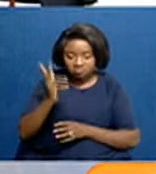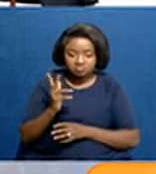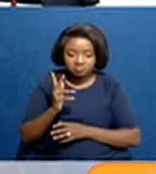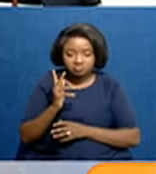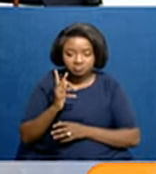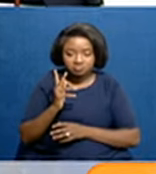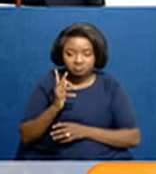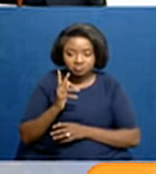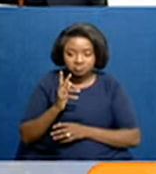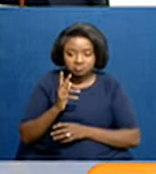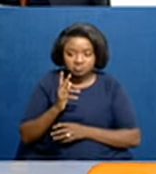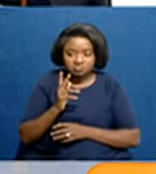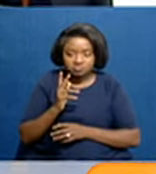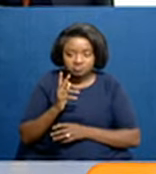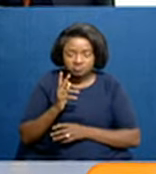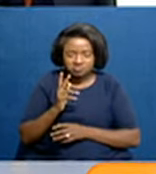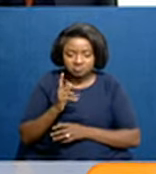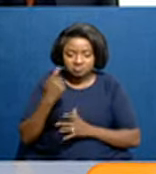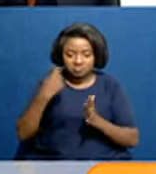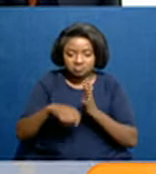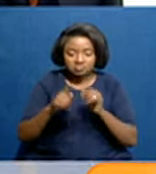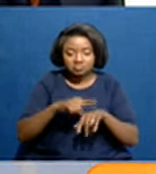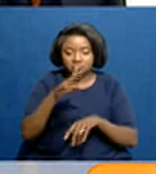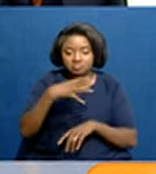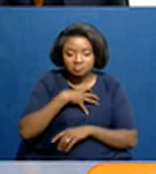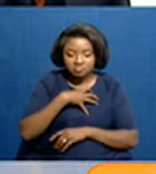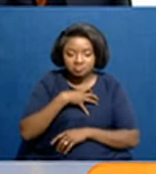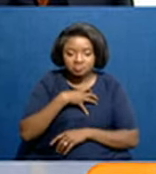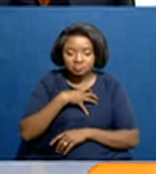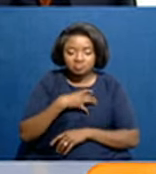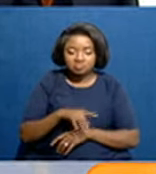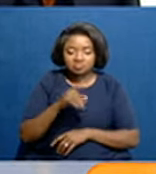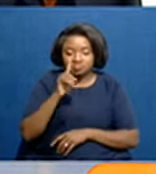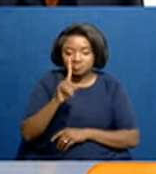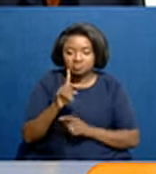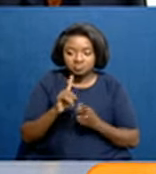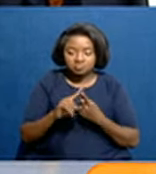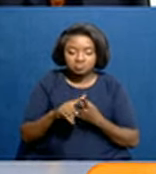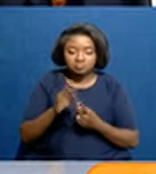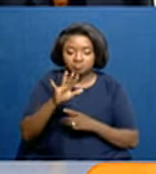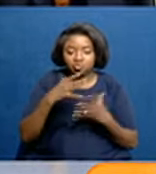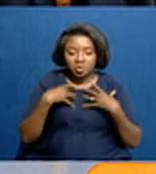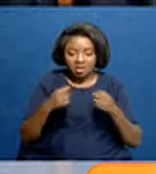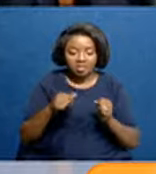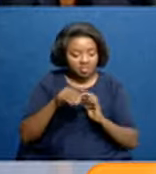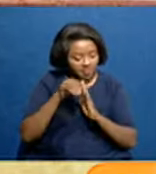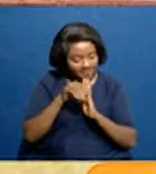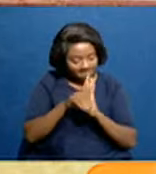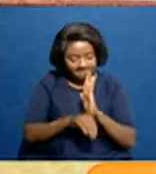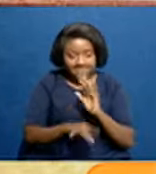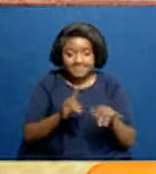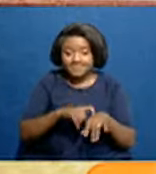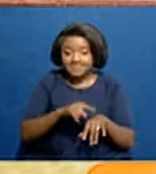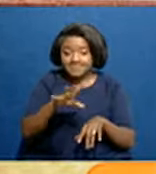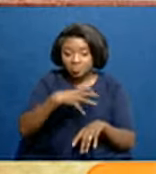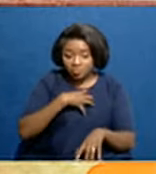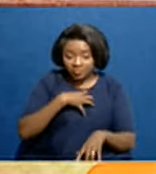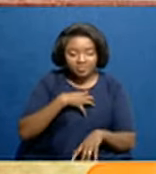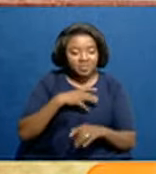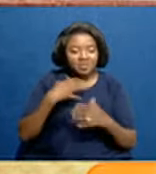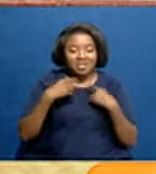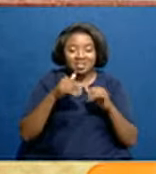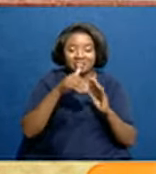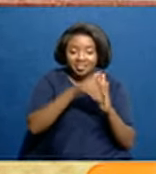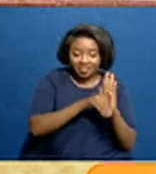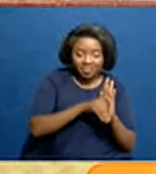costs when you retire that you're going to have. One of them, because also your health is deteriorating, your health cost is going to go up. Yeah. And